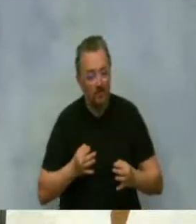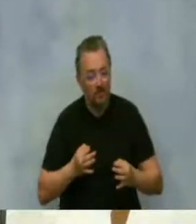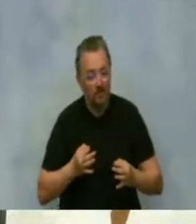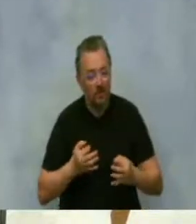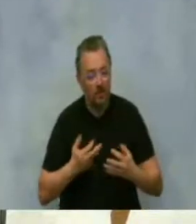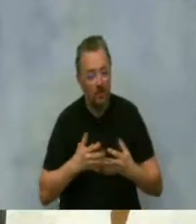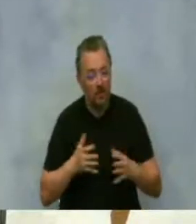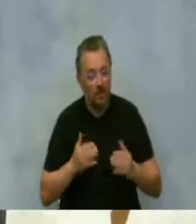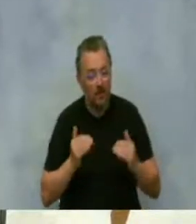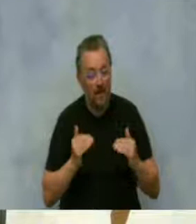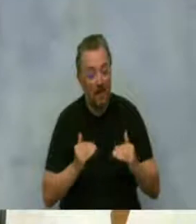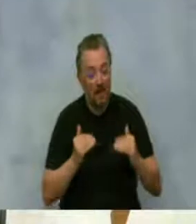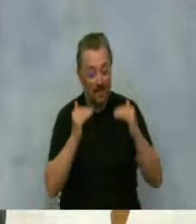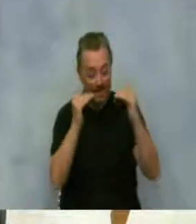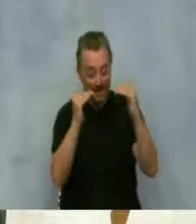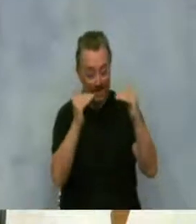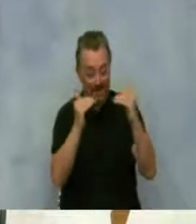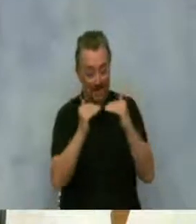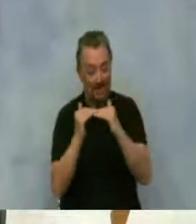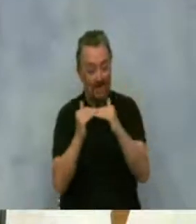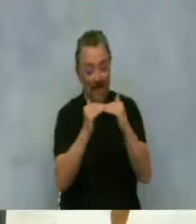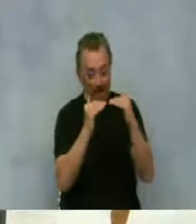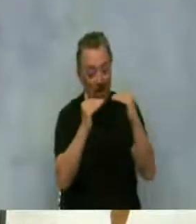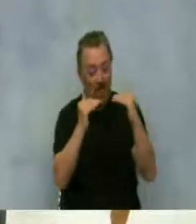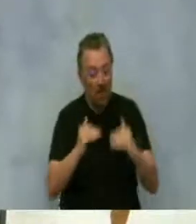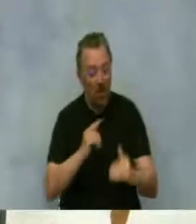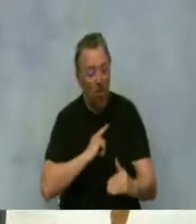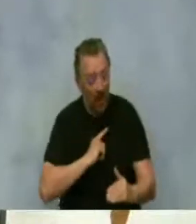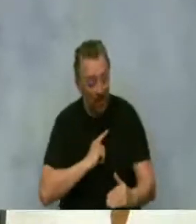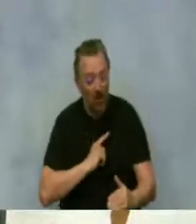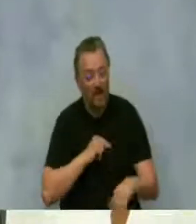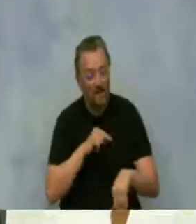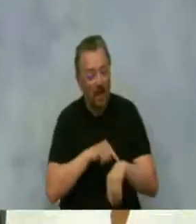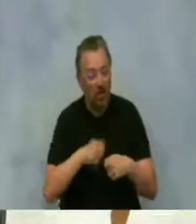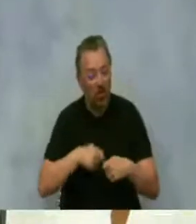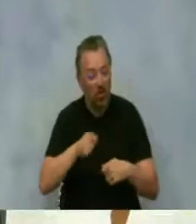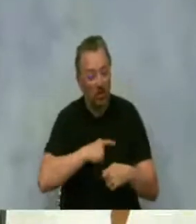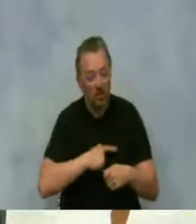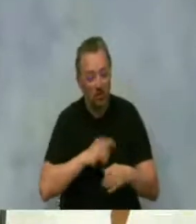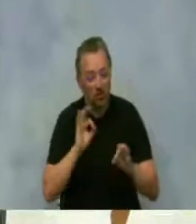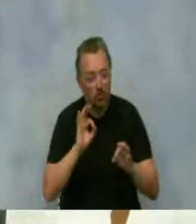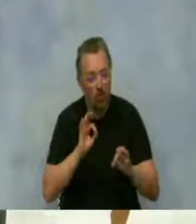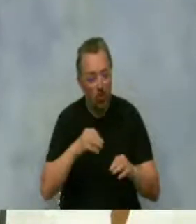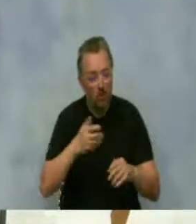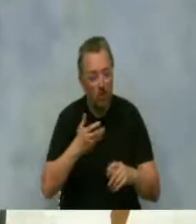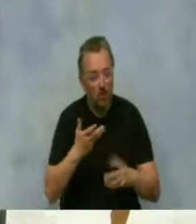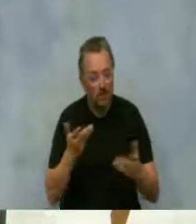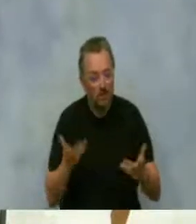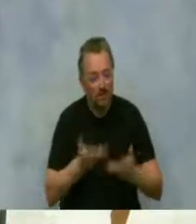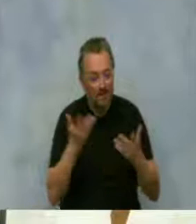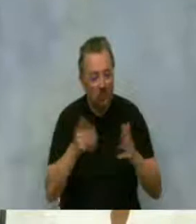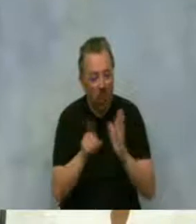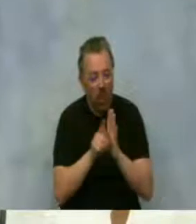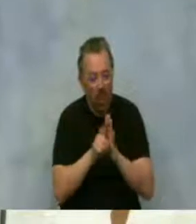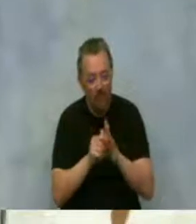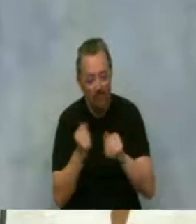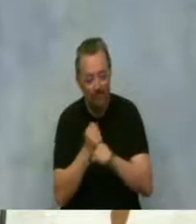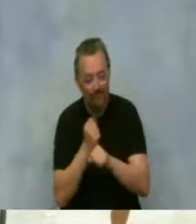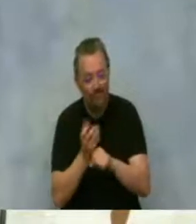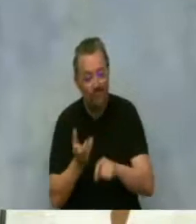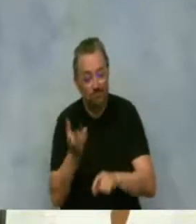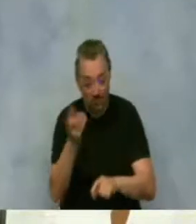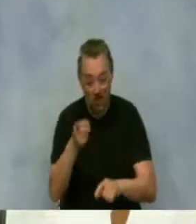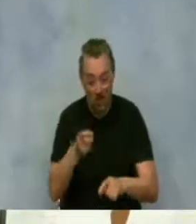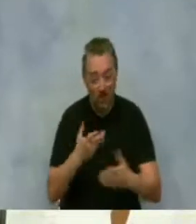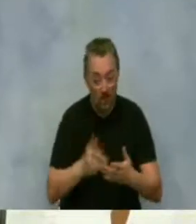which itself was mainly due to the lack of stock and ability to access homes. The programme to actually address that